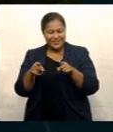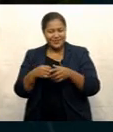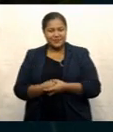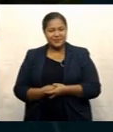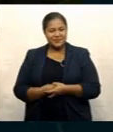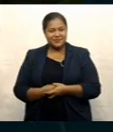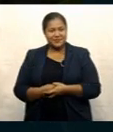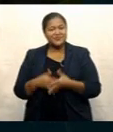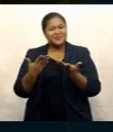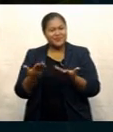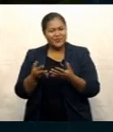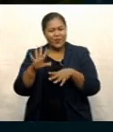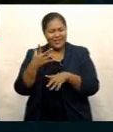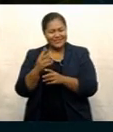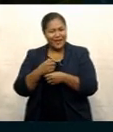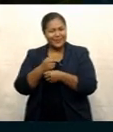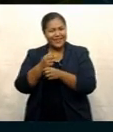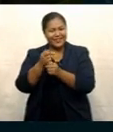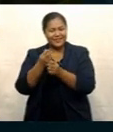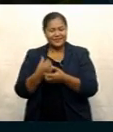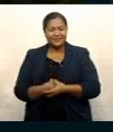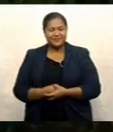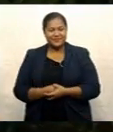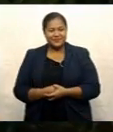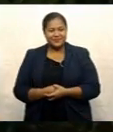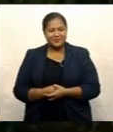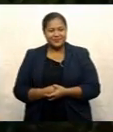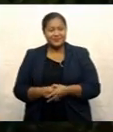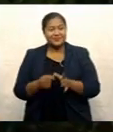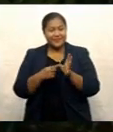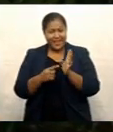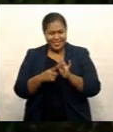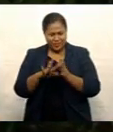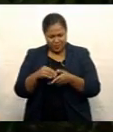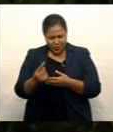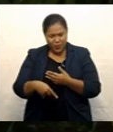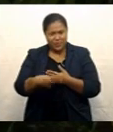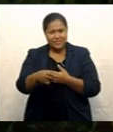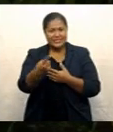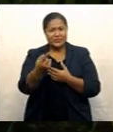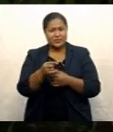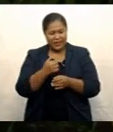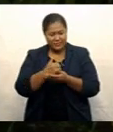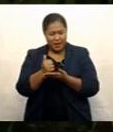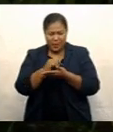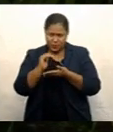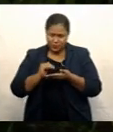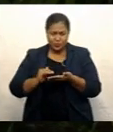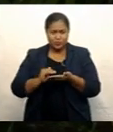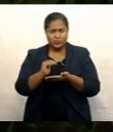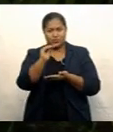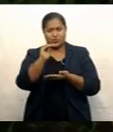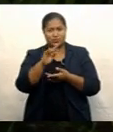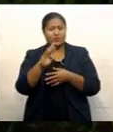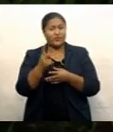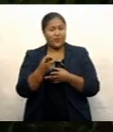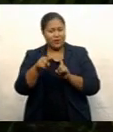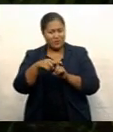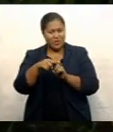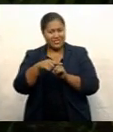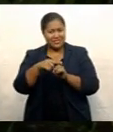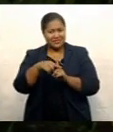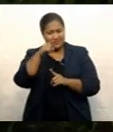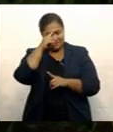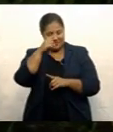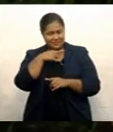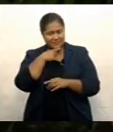what's the latest you have for us? Ateda, with the continuous spike in the number of COVID-19 positive